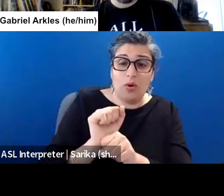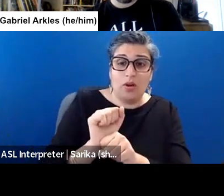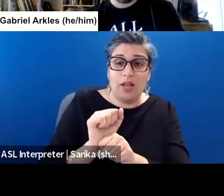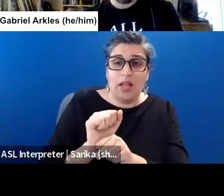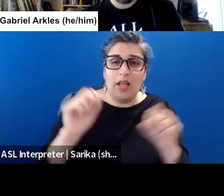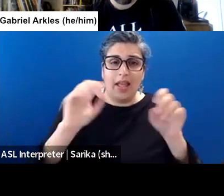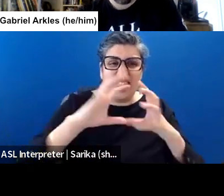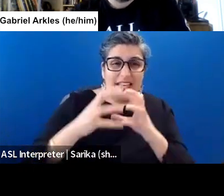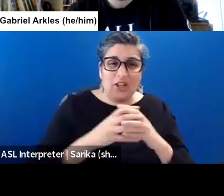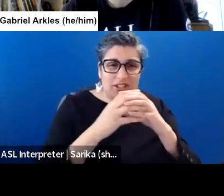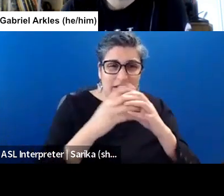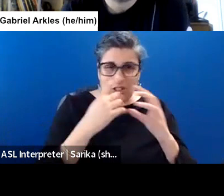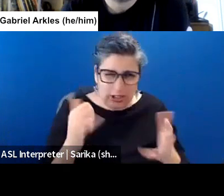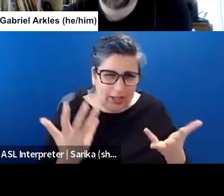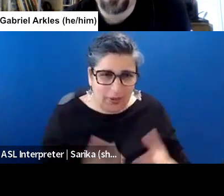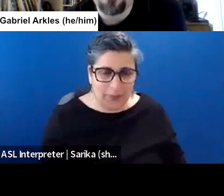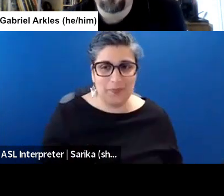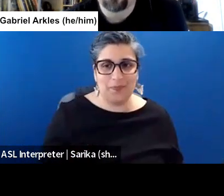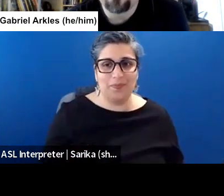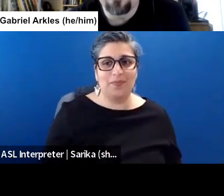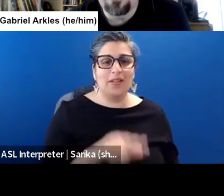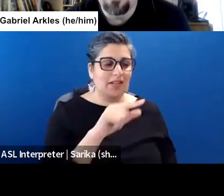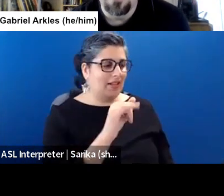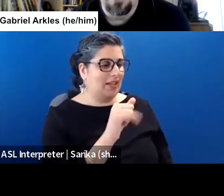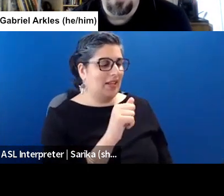intersections? Sure.